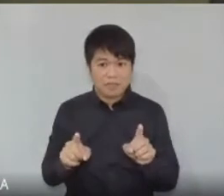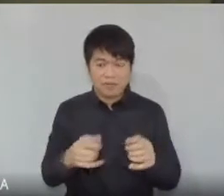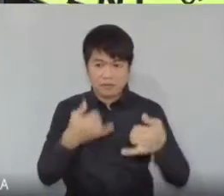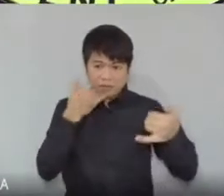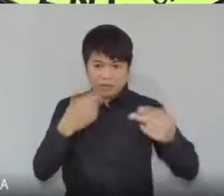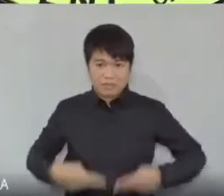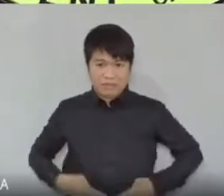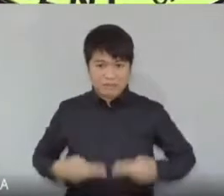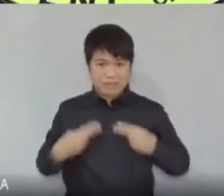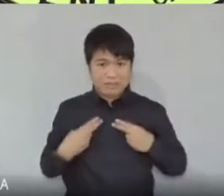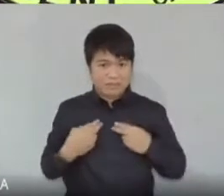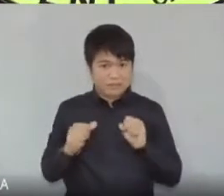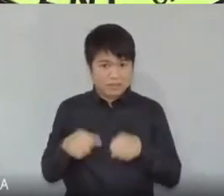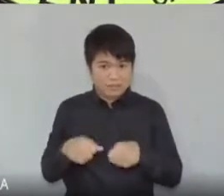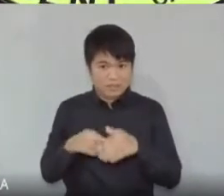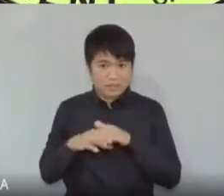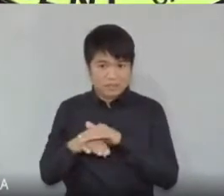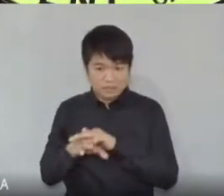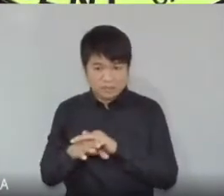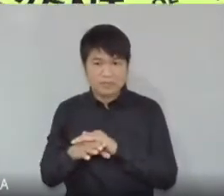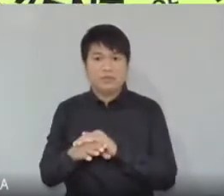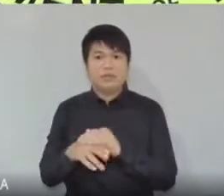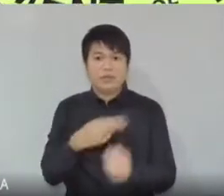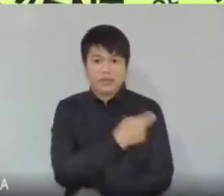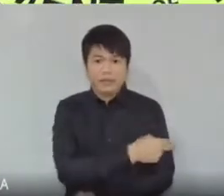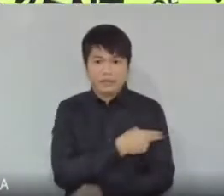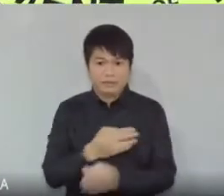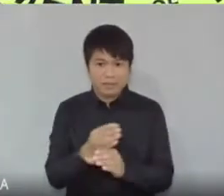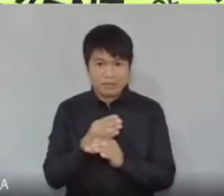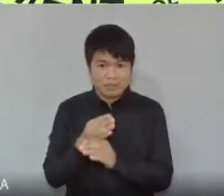and its surge in use and acceptance amidst the global